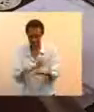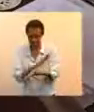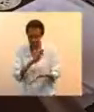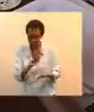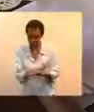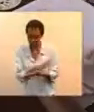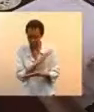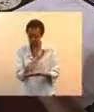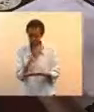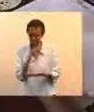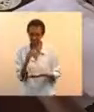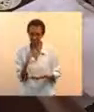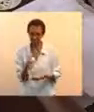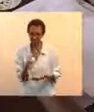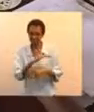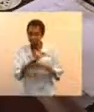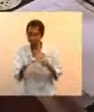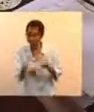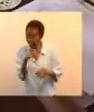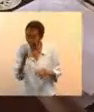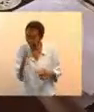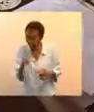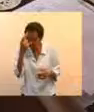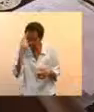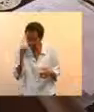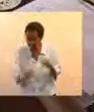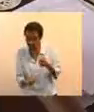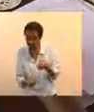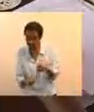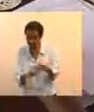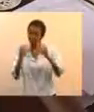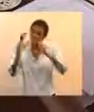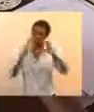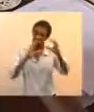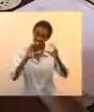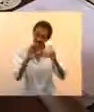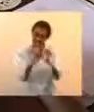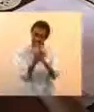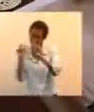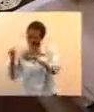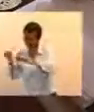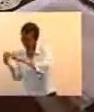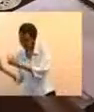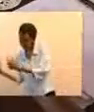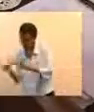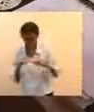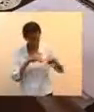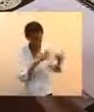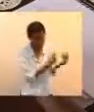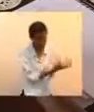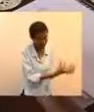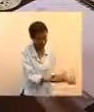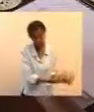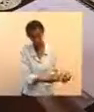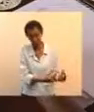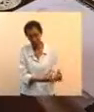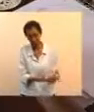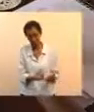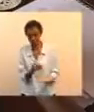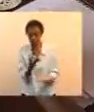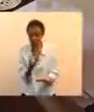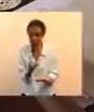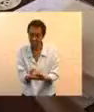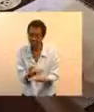your position when discussing the issues with the other parties. This includes any photos, documents,